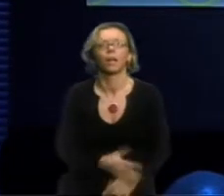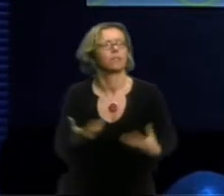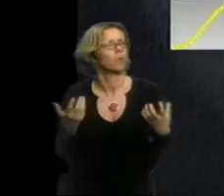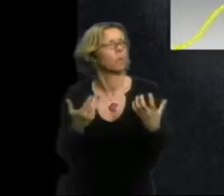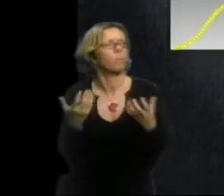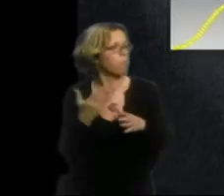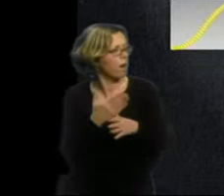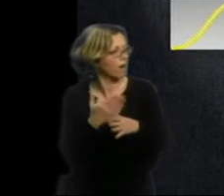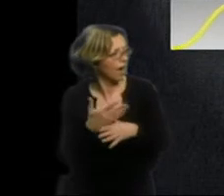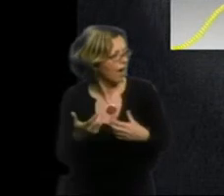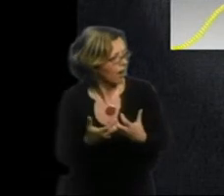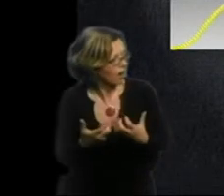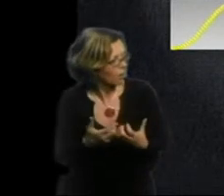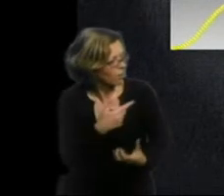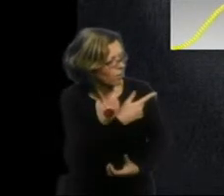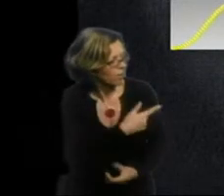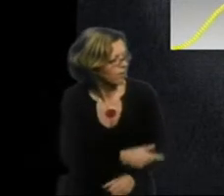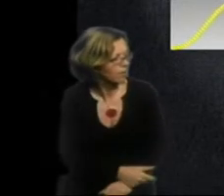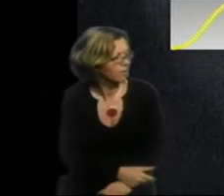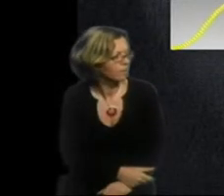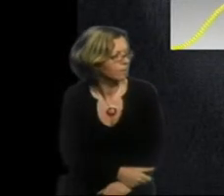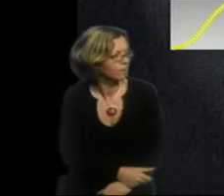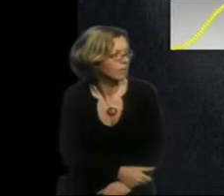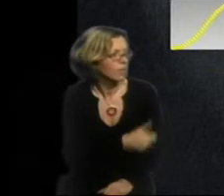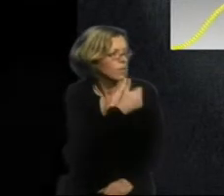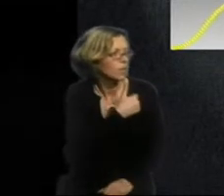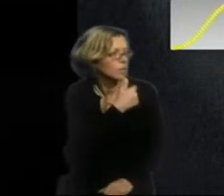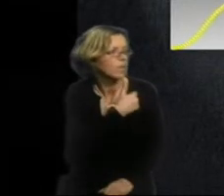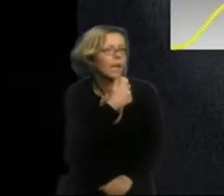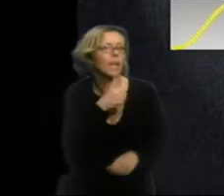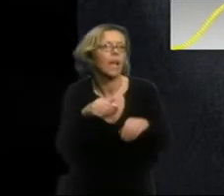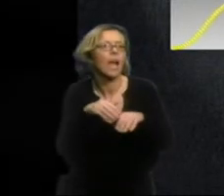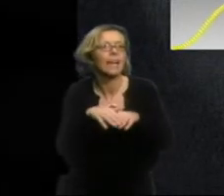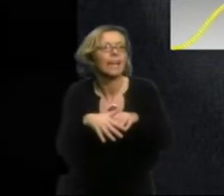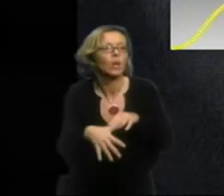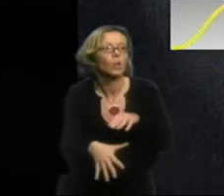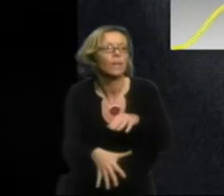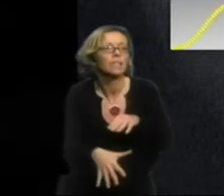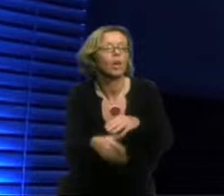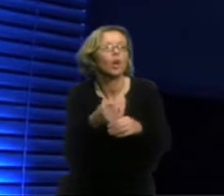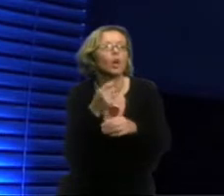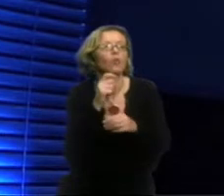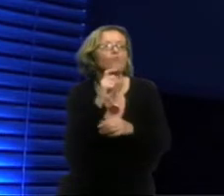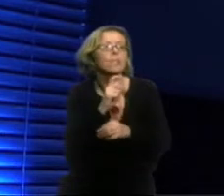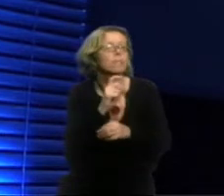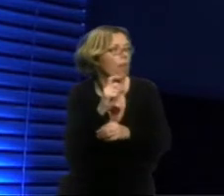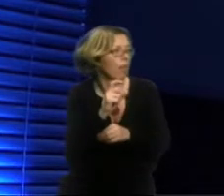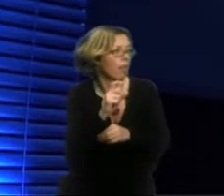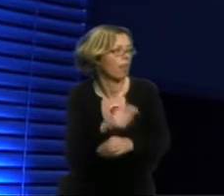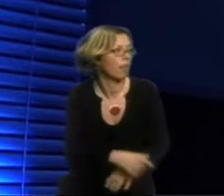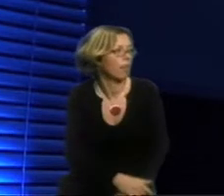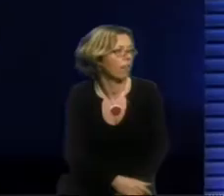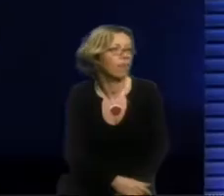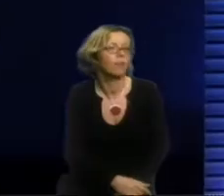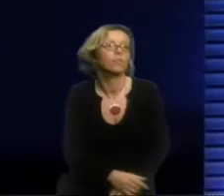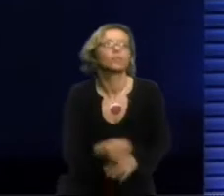work? Well, it all works around these things called liquid crystals, so we need to understand a bit about liquid crystal theory. So light comes